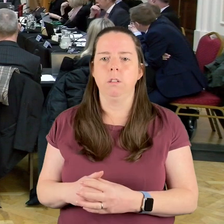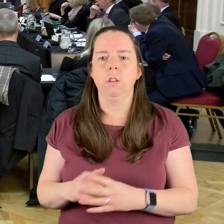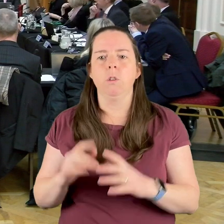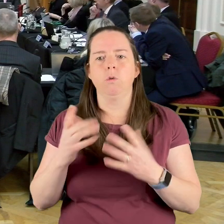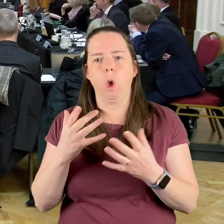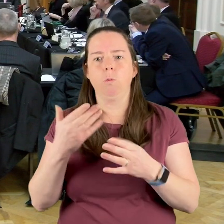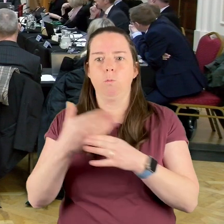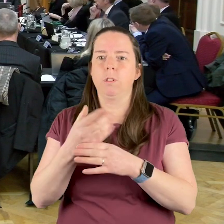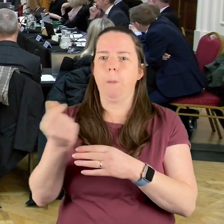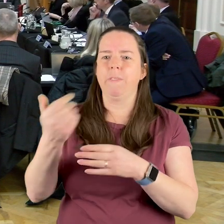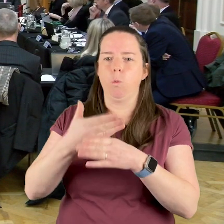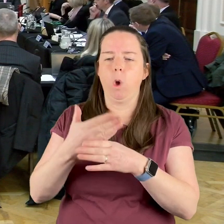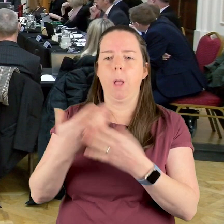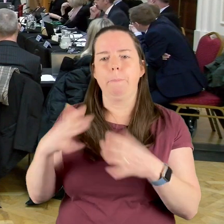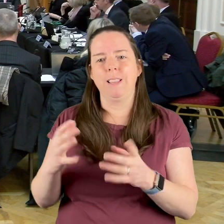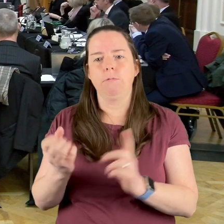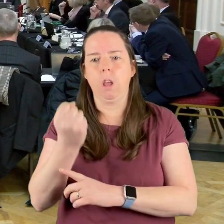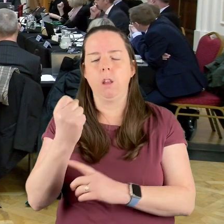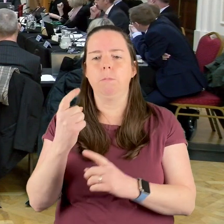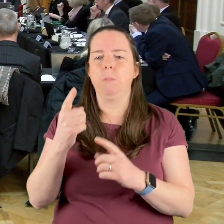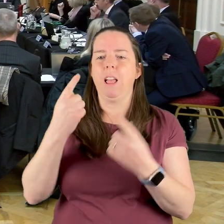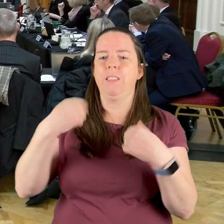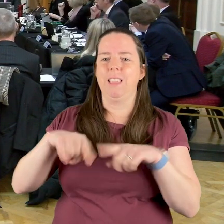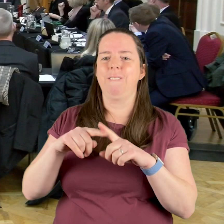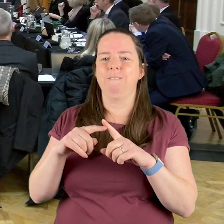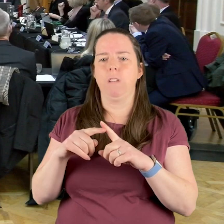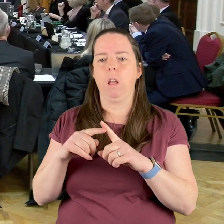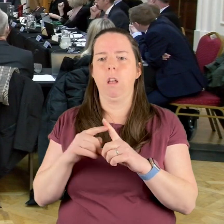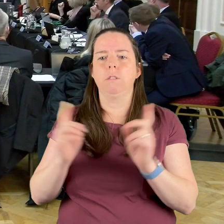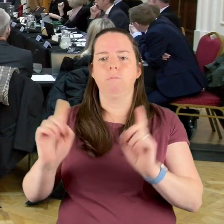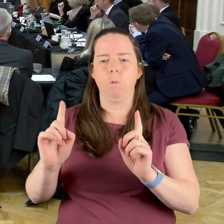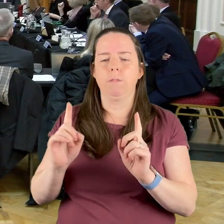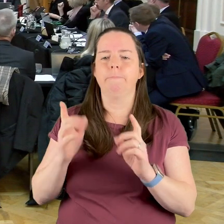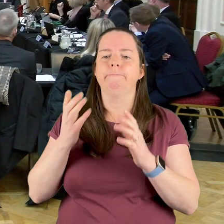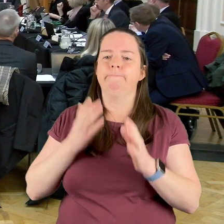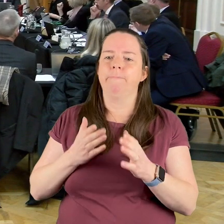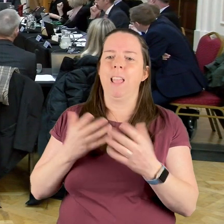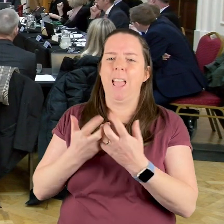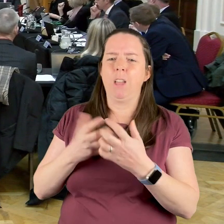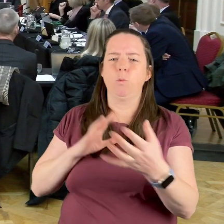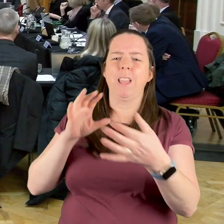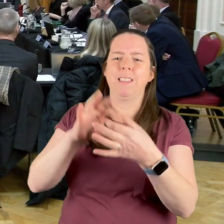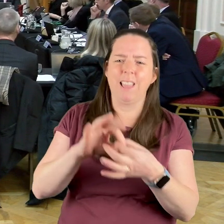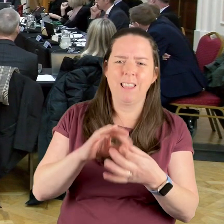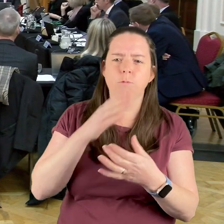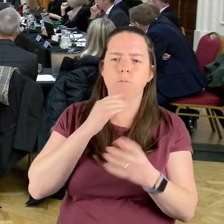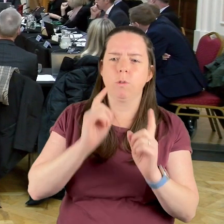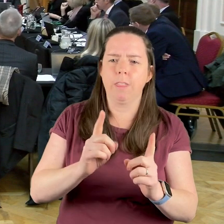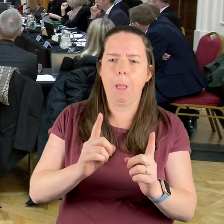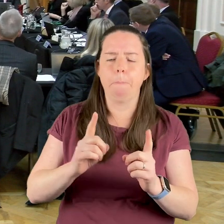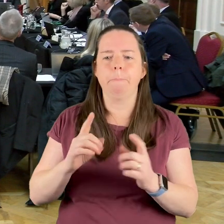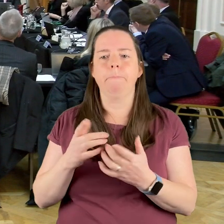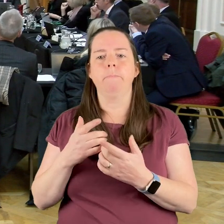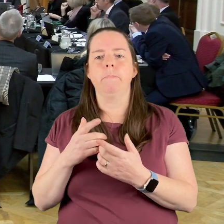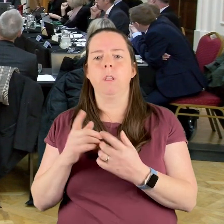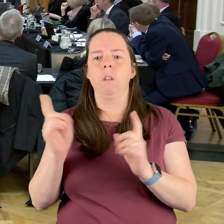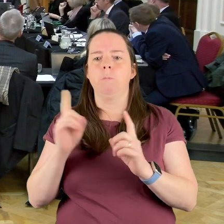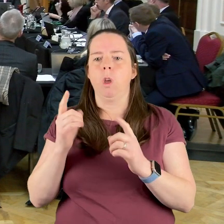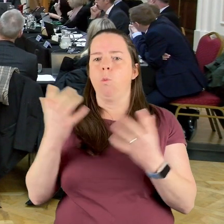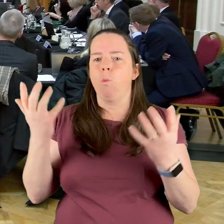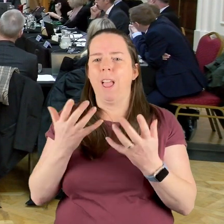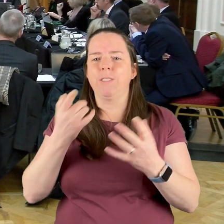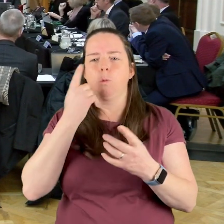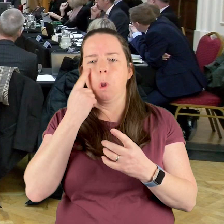and secondary care, have come together to say that. So some of the work's been done for us, and I think the bit for us is how do we engage and actually implement